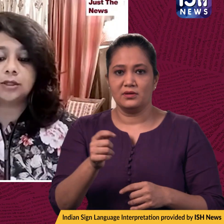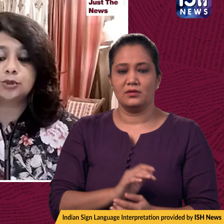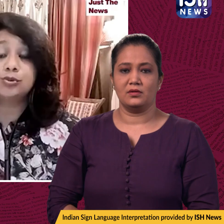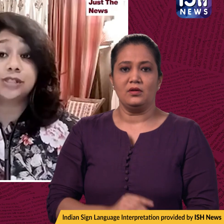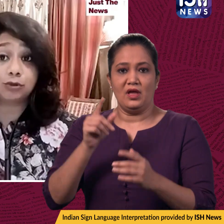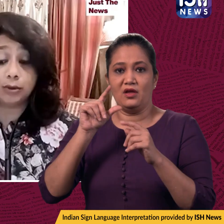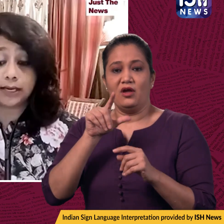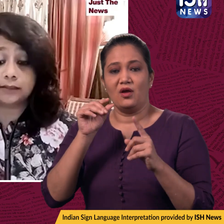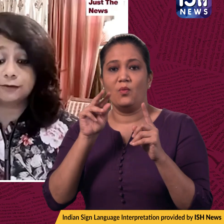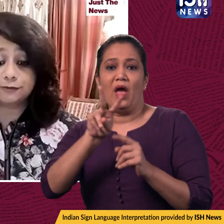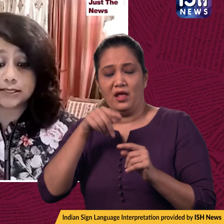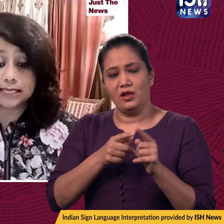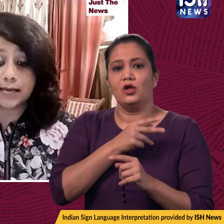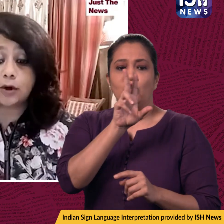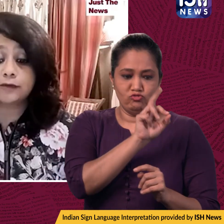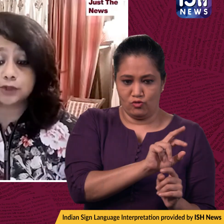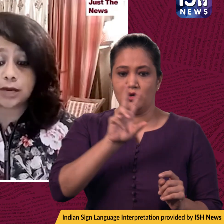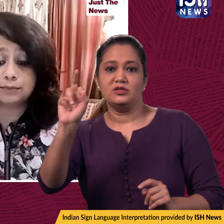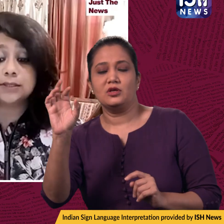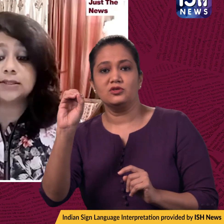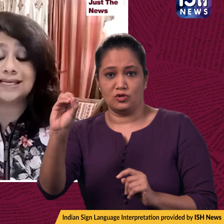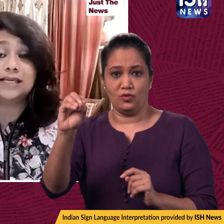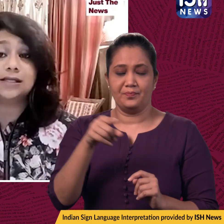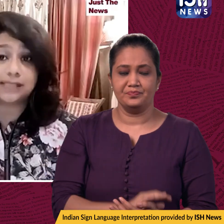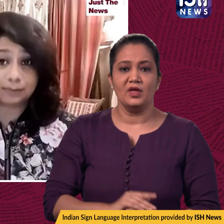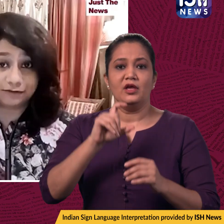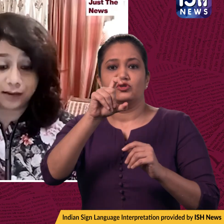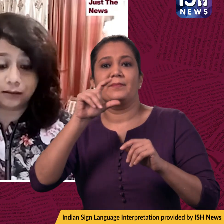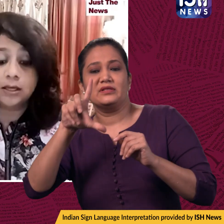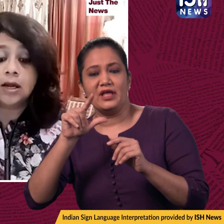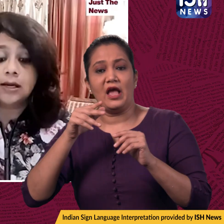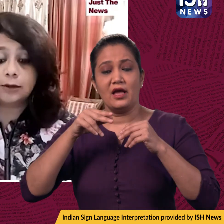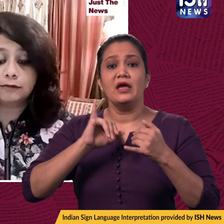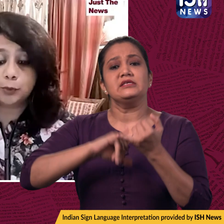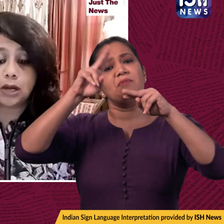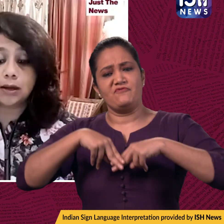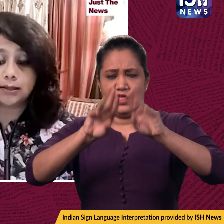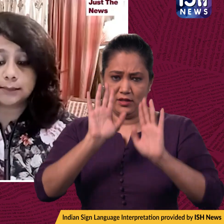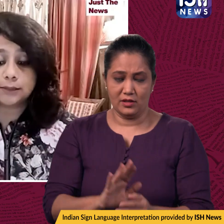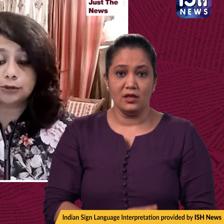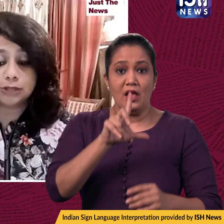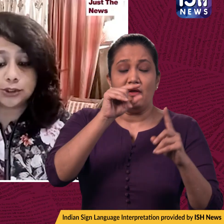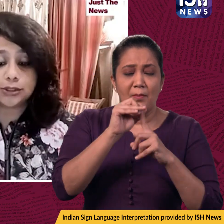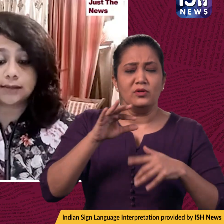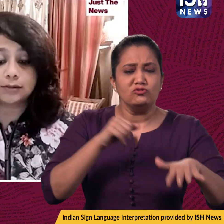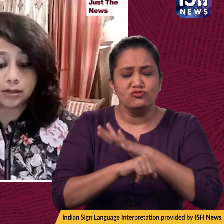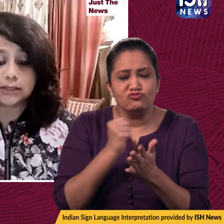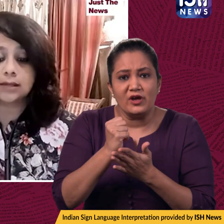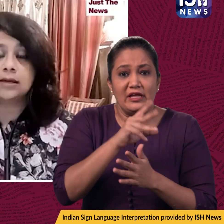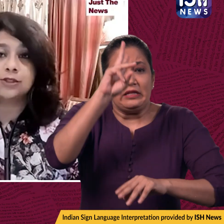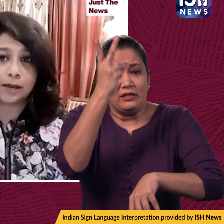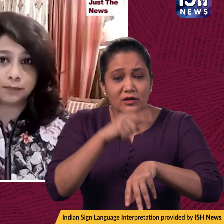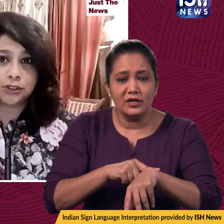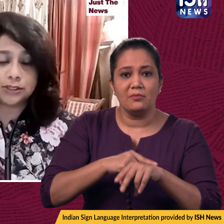Villarreal 2-0 in the first leg of the Champions League semi-final. Now, Liverpool are attempting to reach their